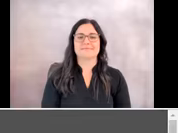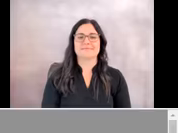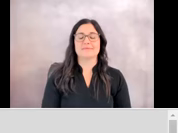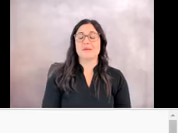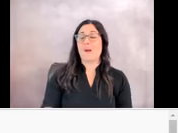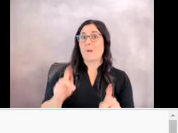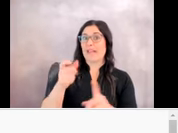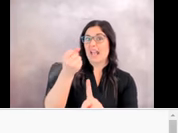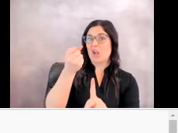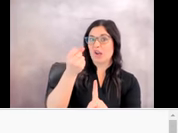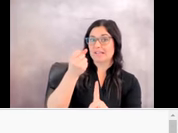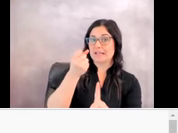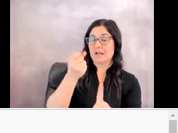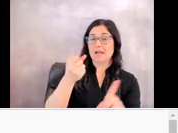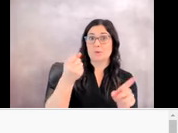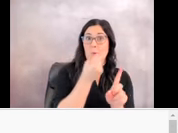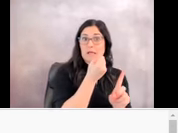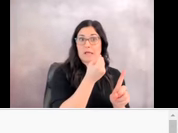Okay, hang on. Don't spin it yet.